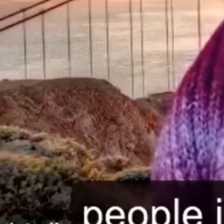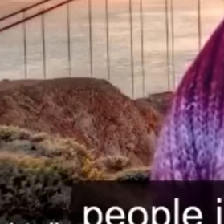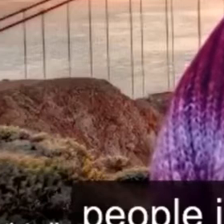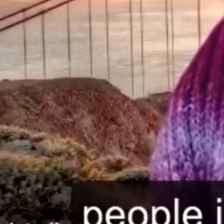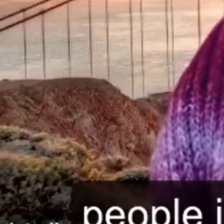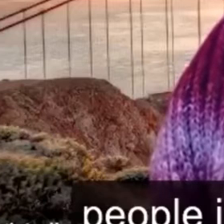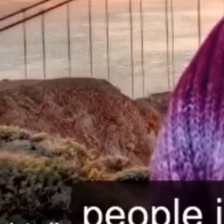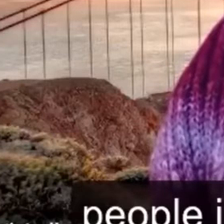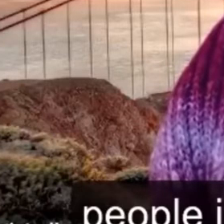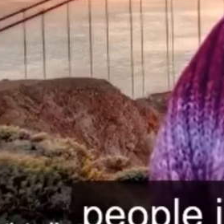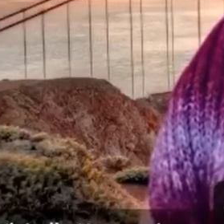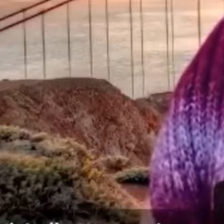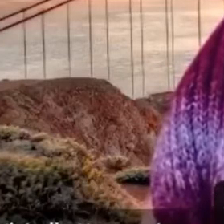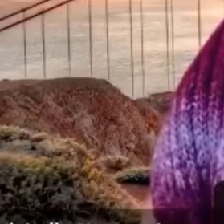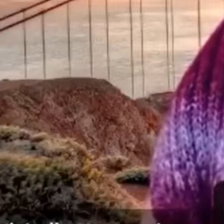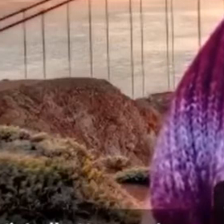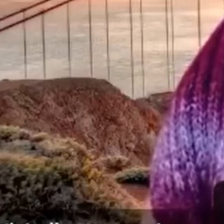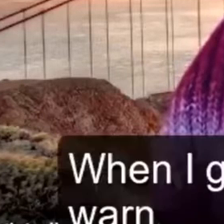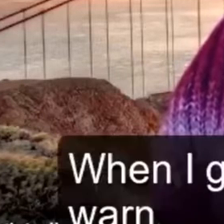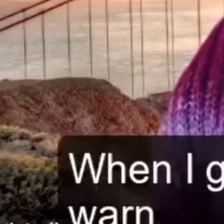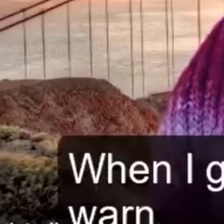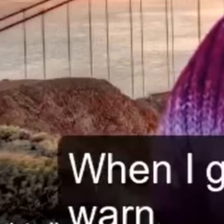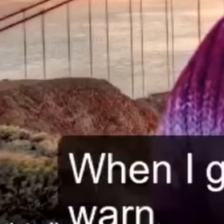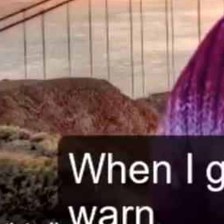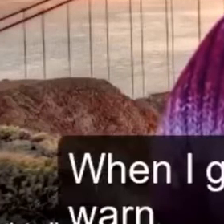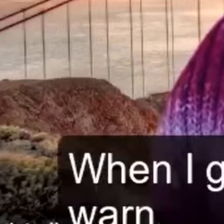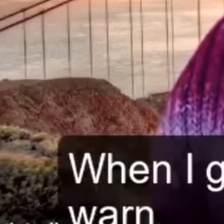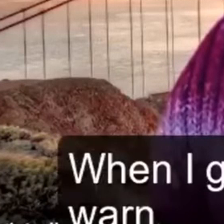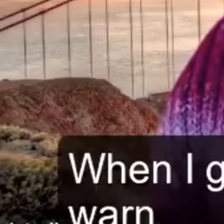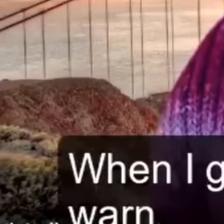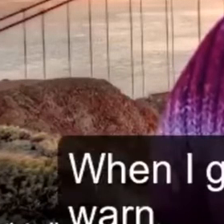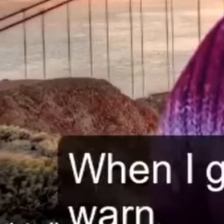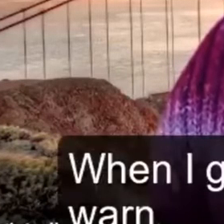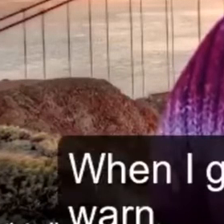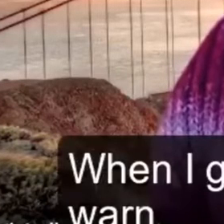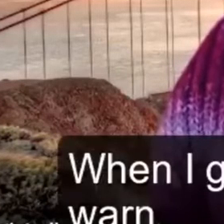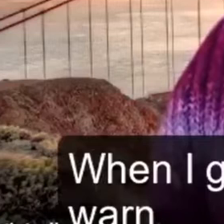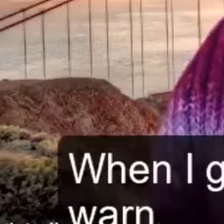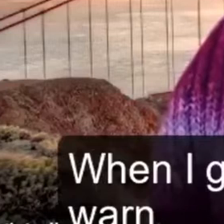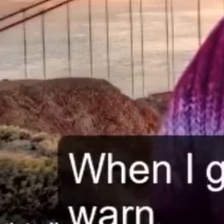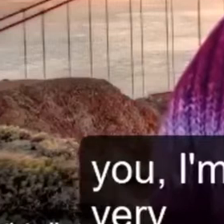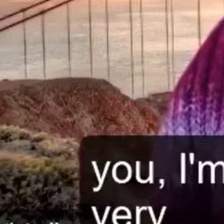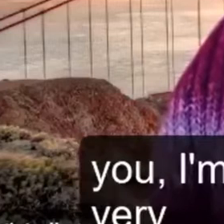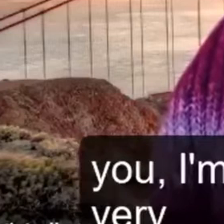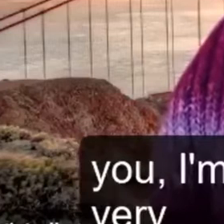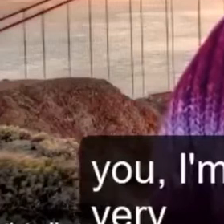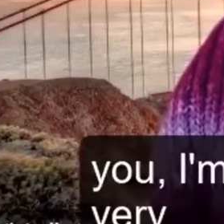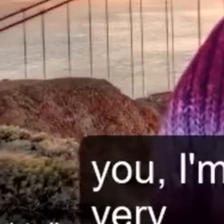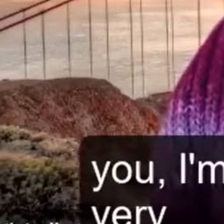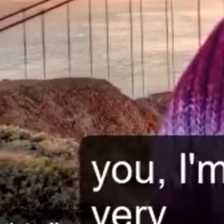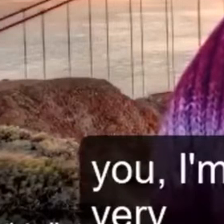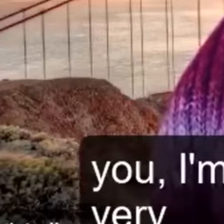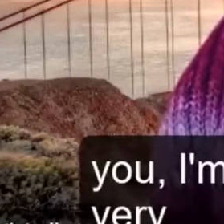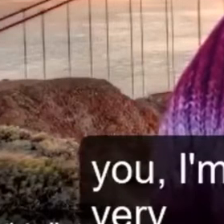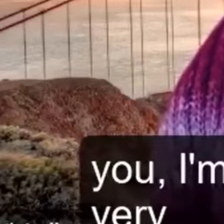the disabled community to get vaccinated. When I got my first shot, and I must warn you, I'm scared of